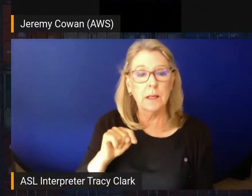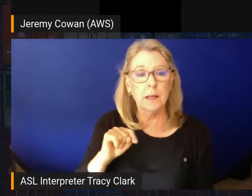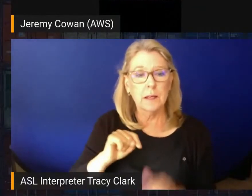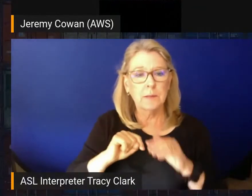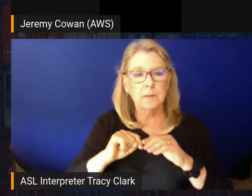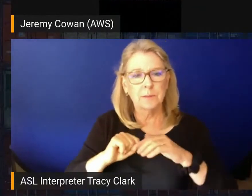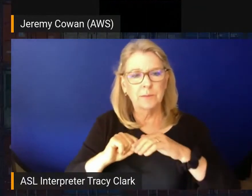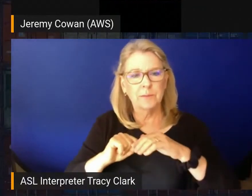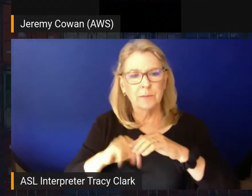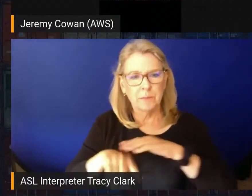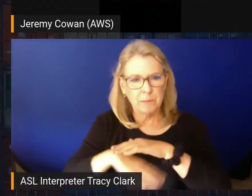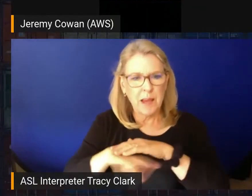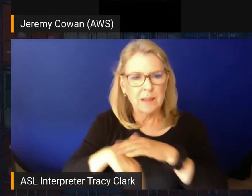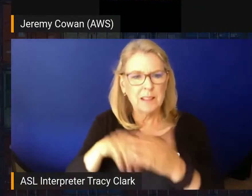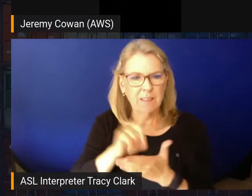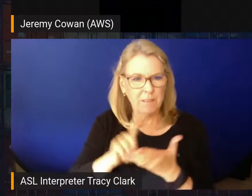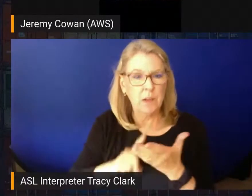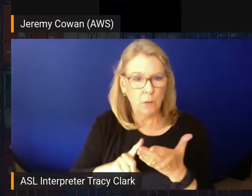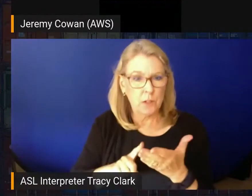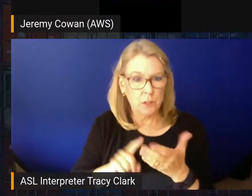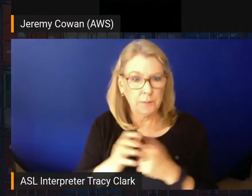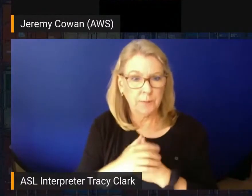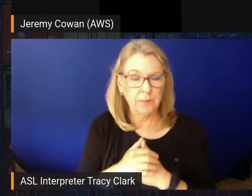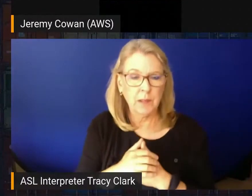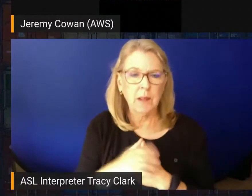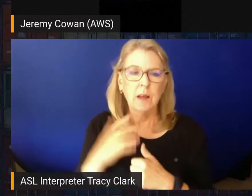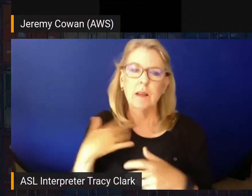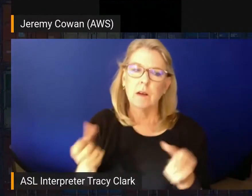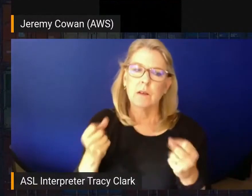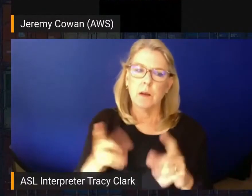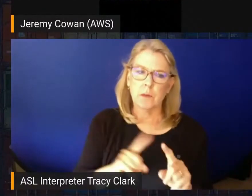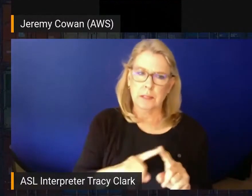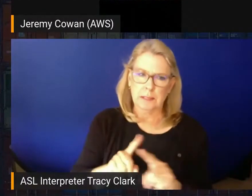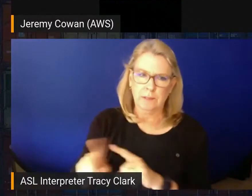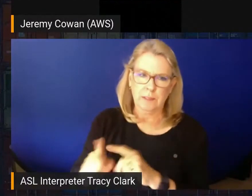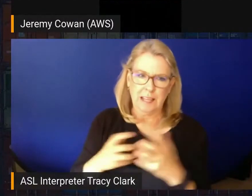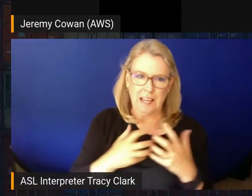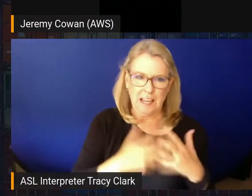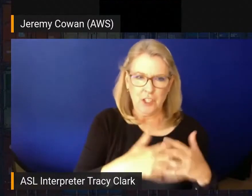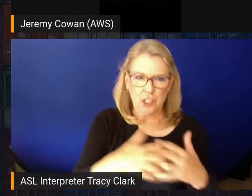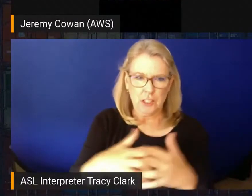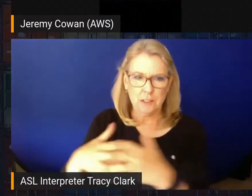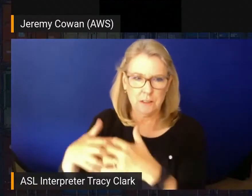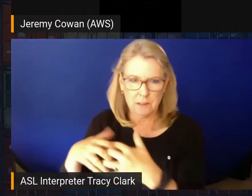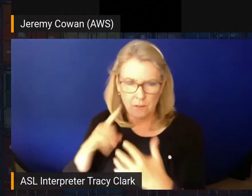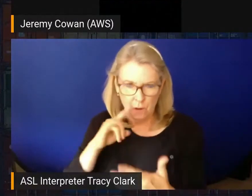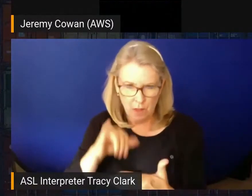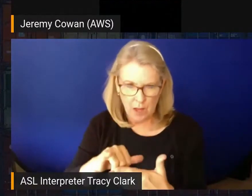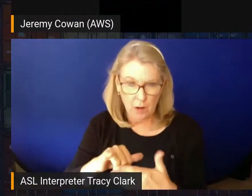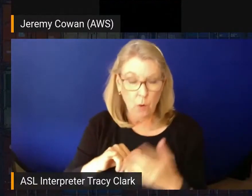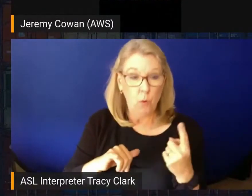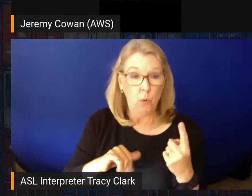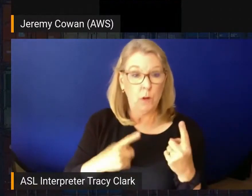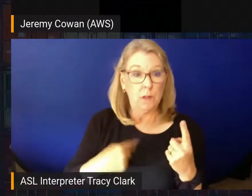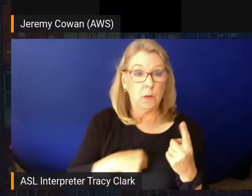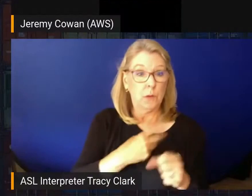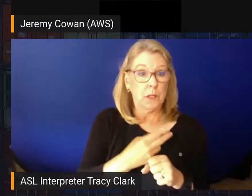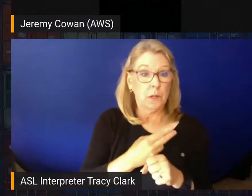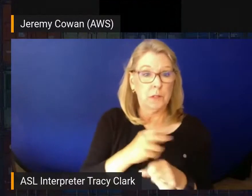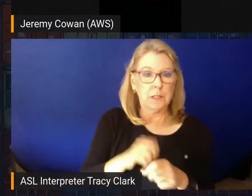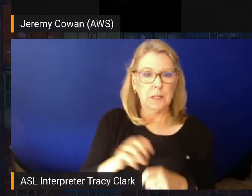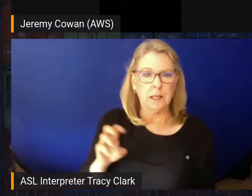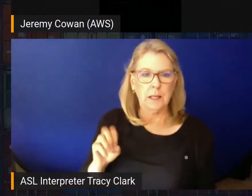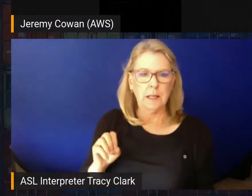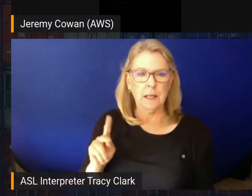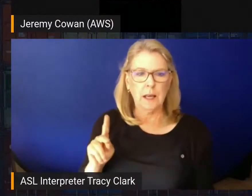use, there's a lot of different, or a number of different engines for that. One that we use in EKS Anywhere